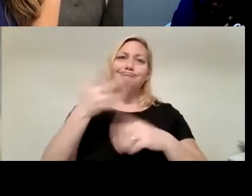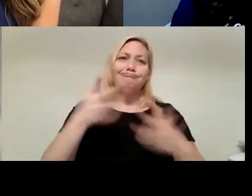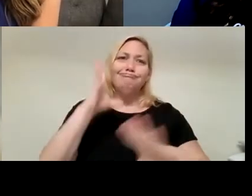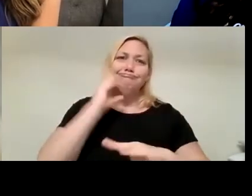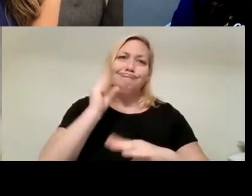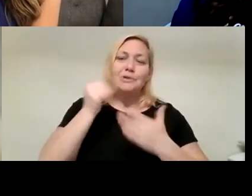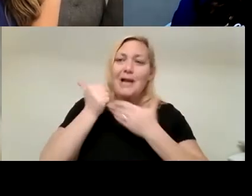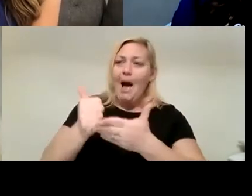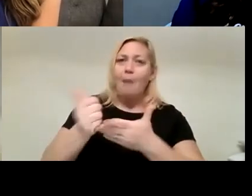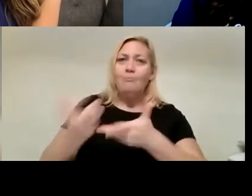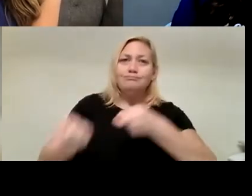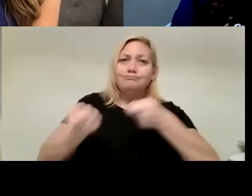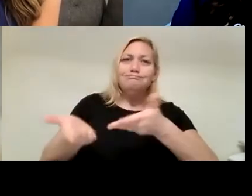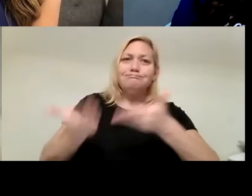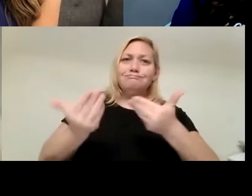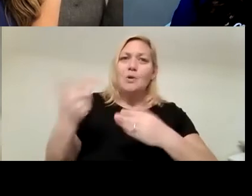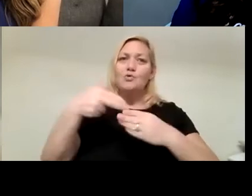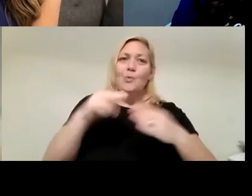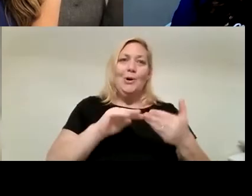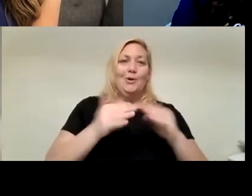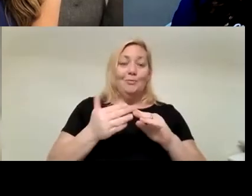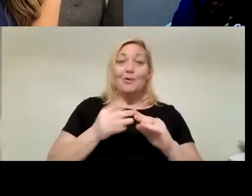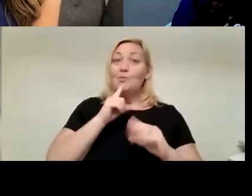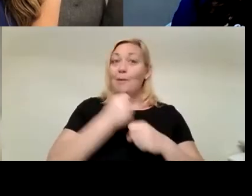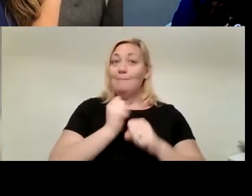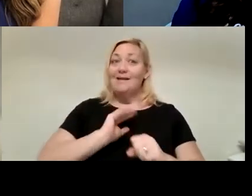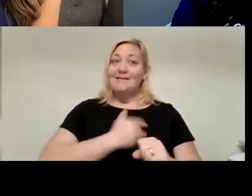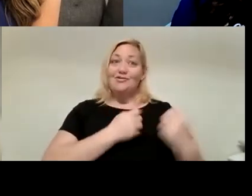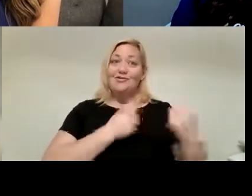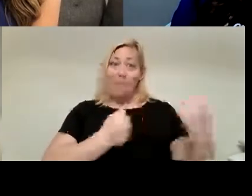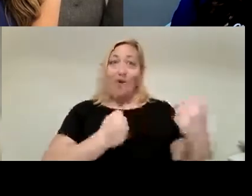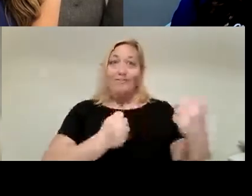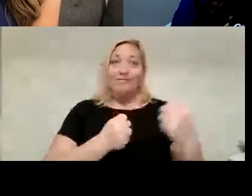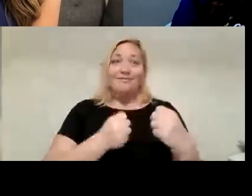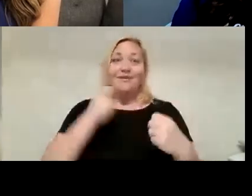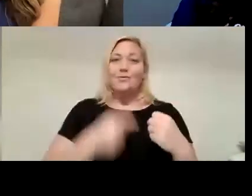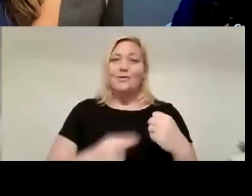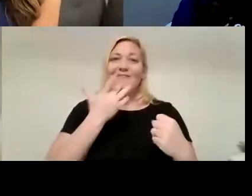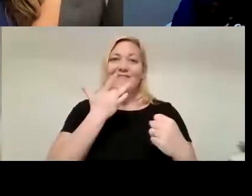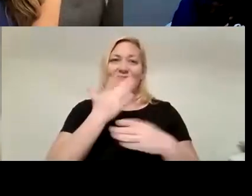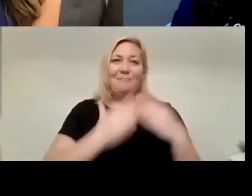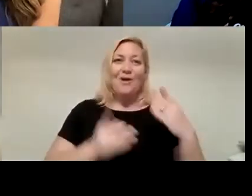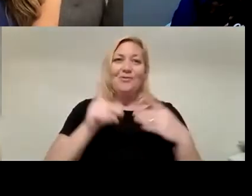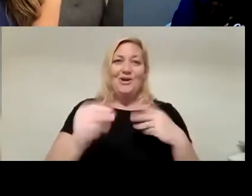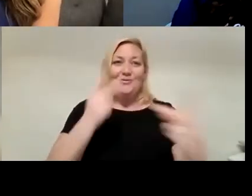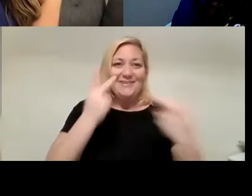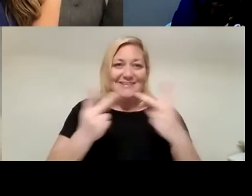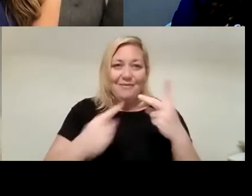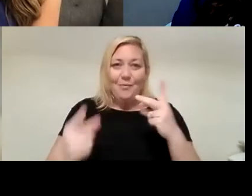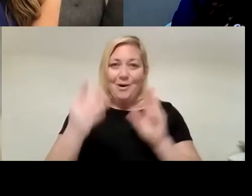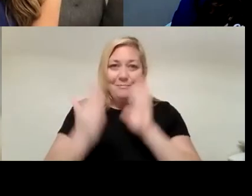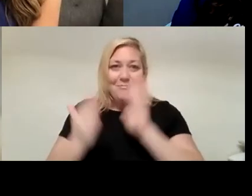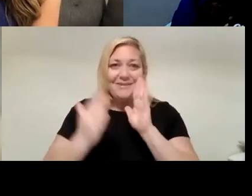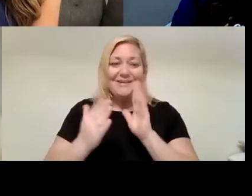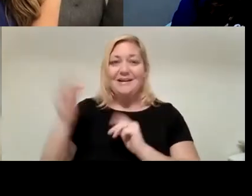others and joining our community is what makes us strong. And that's one of the favorite parts when I do get to see everyone in person in the